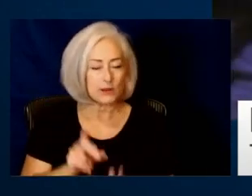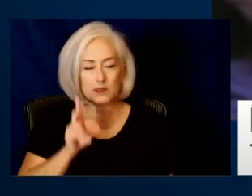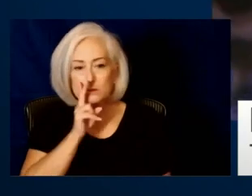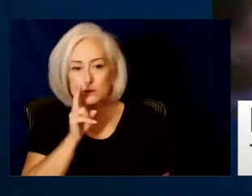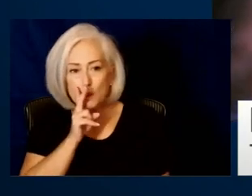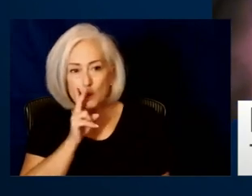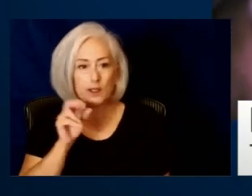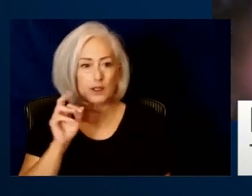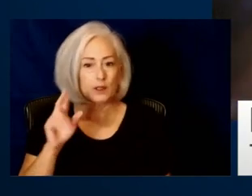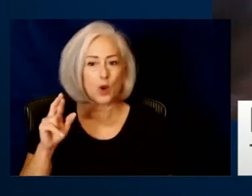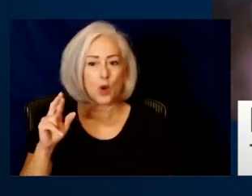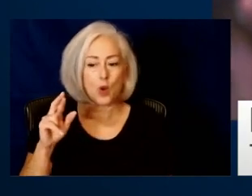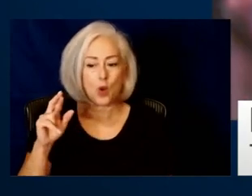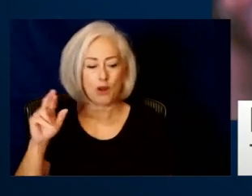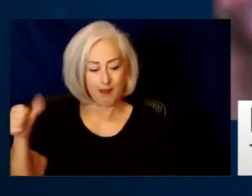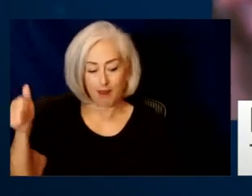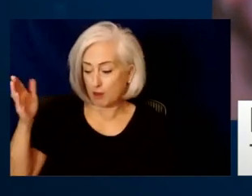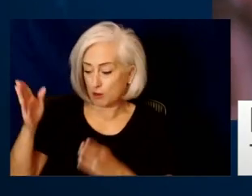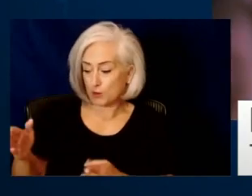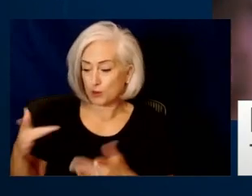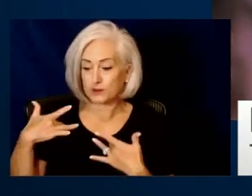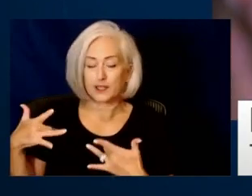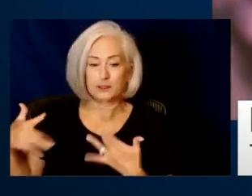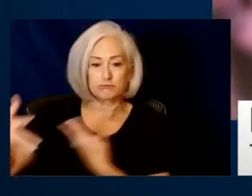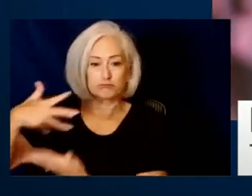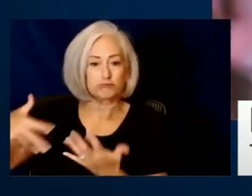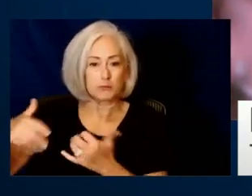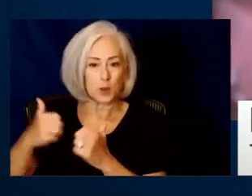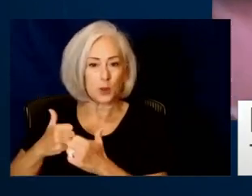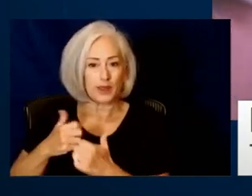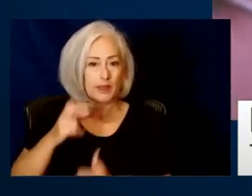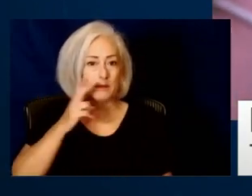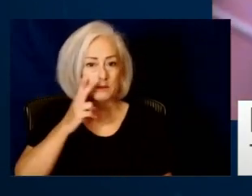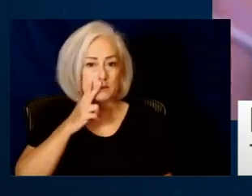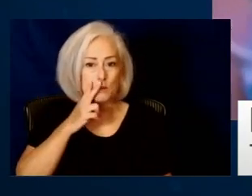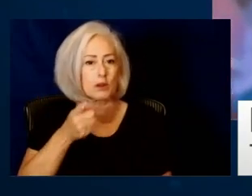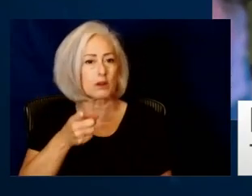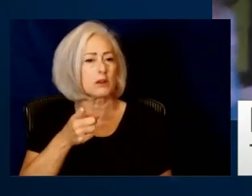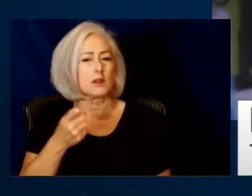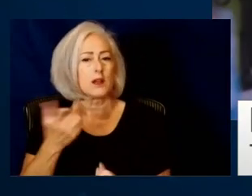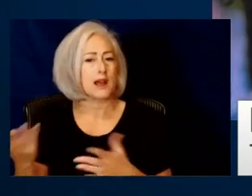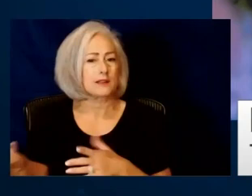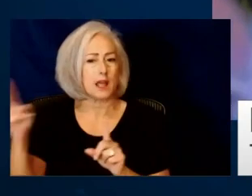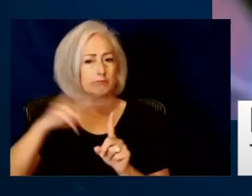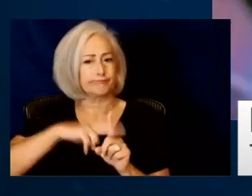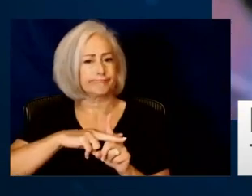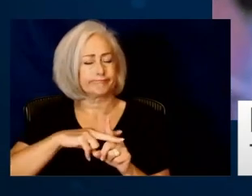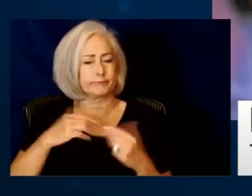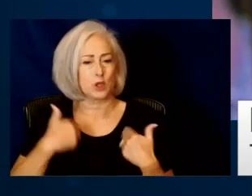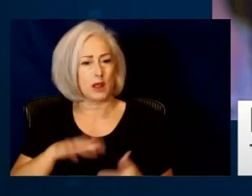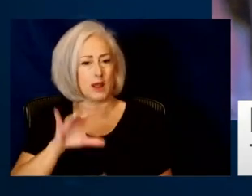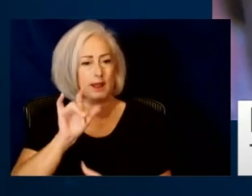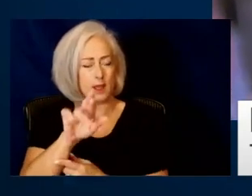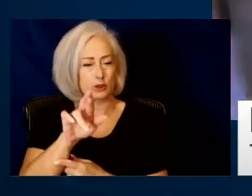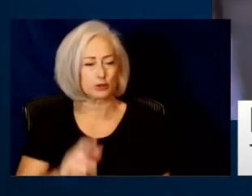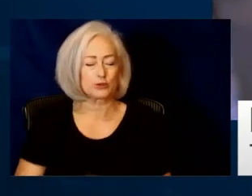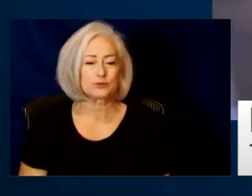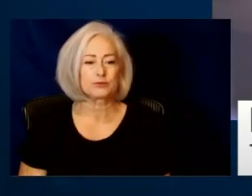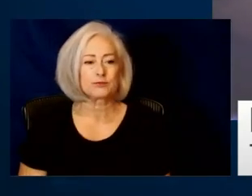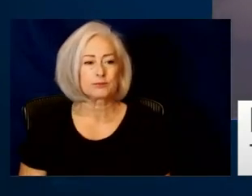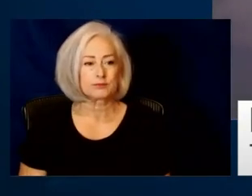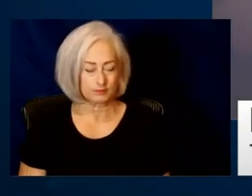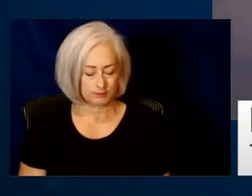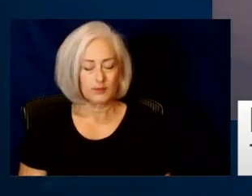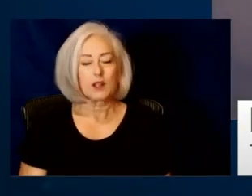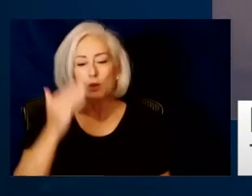to call it. Talk to us a little bit about the role of that in lung cancer. Well, we know either primary